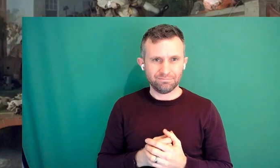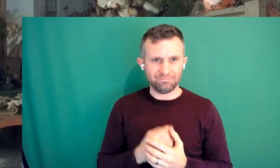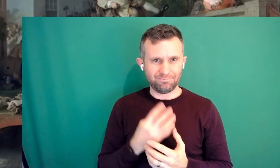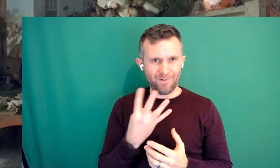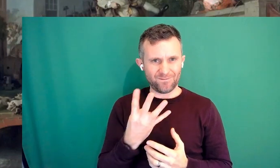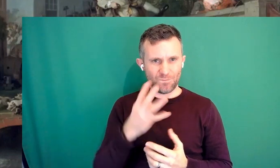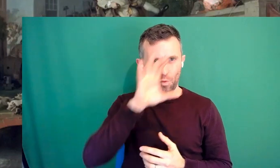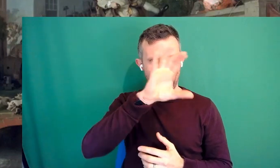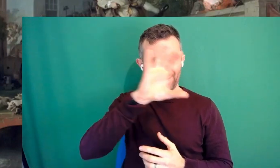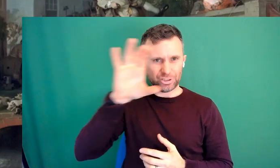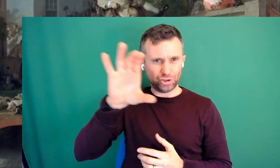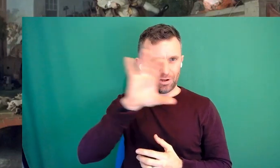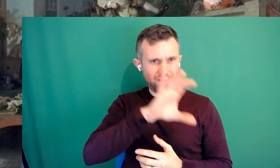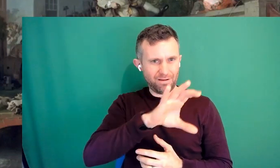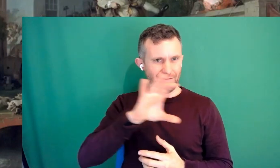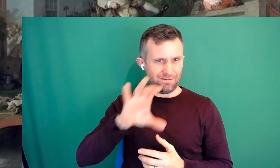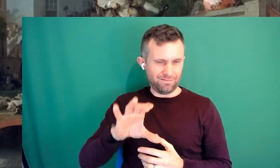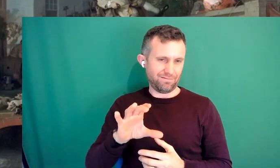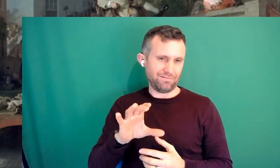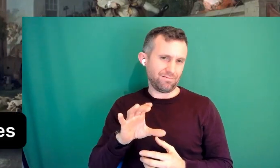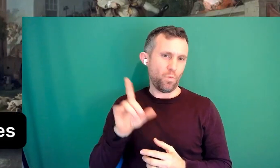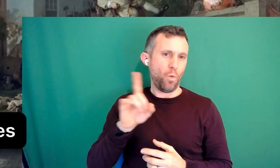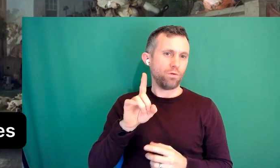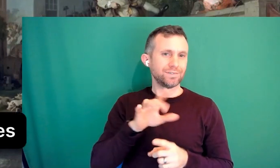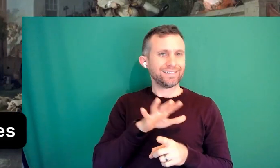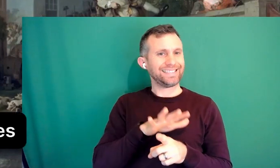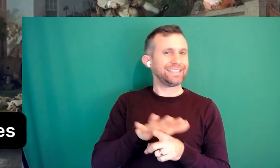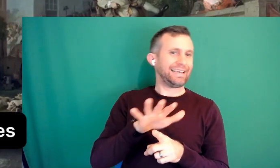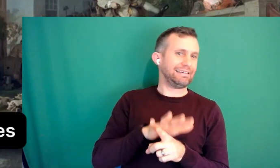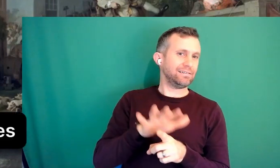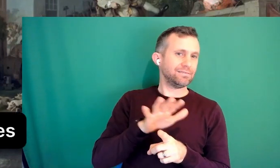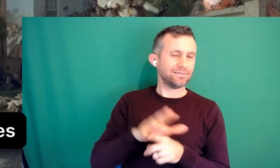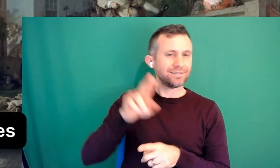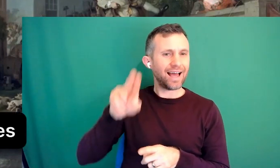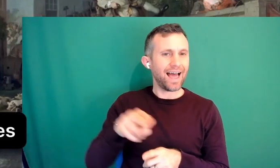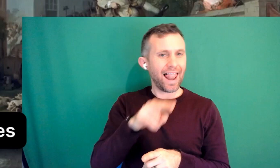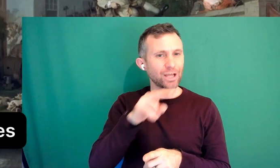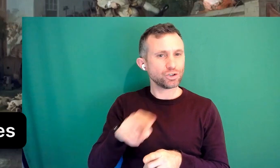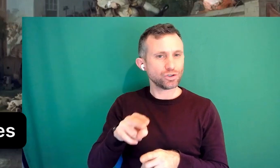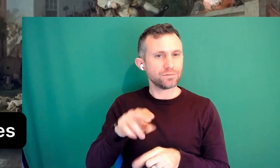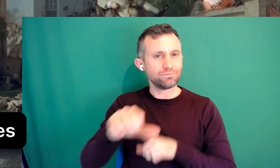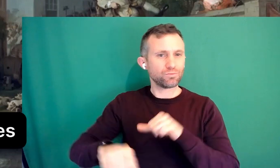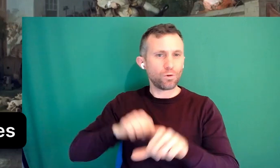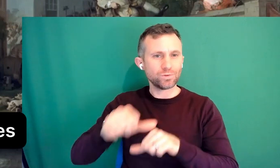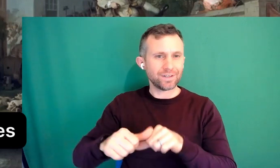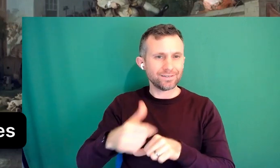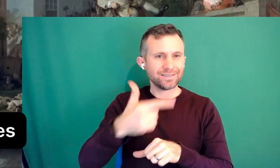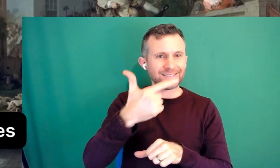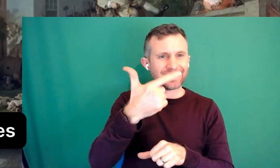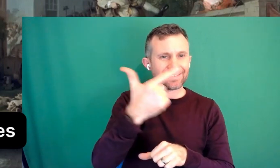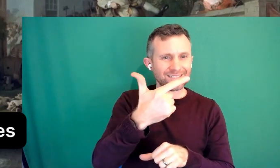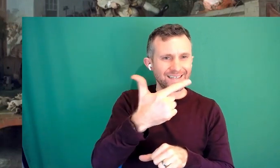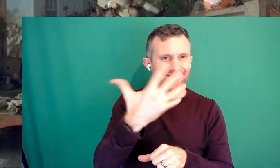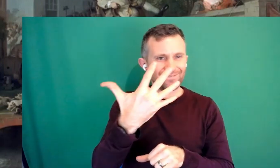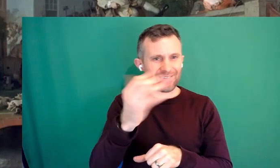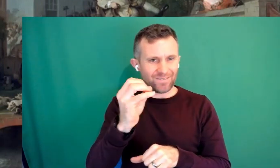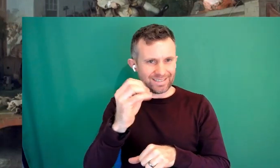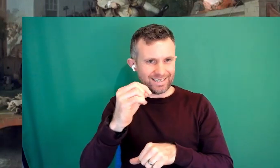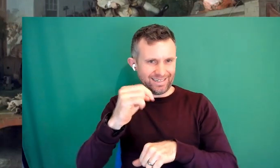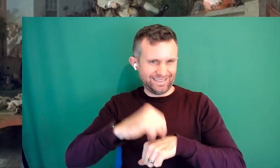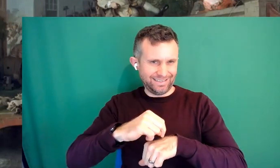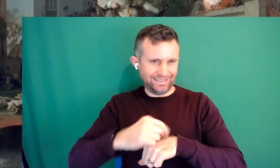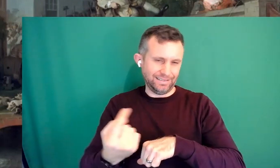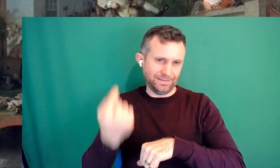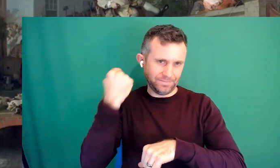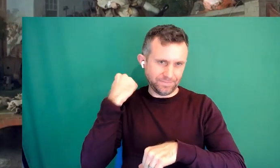On the top right, a successful farmer is taking invitations and bribes from